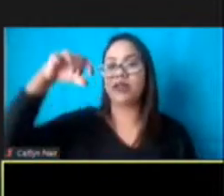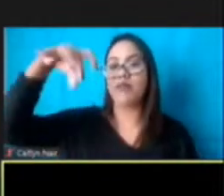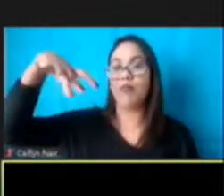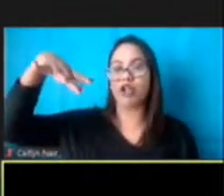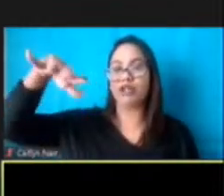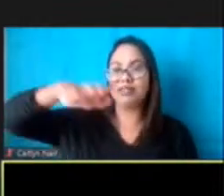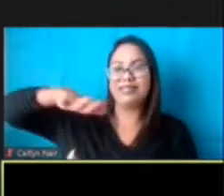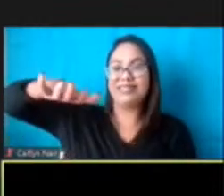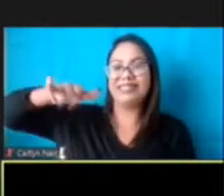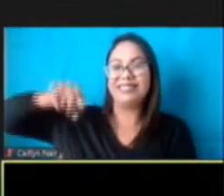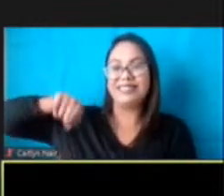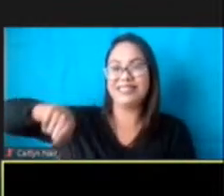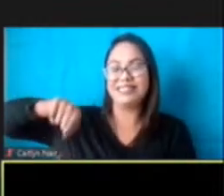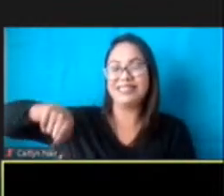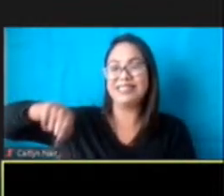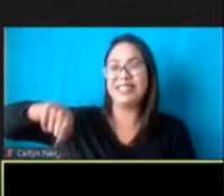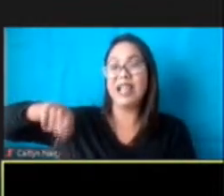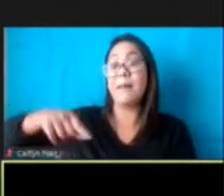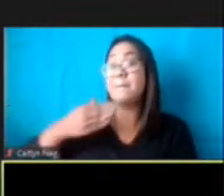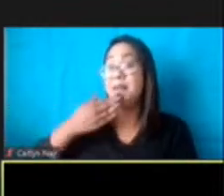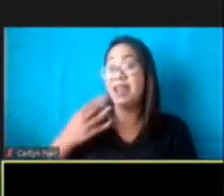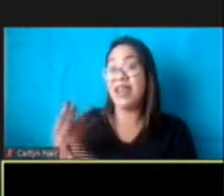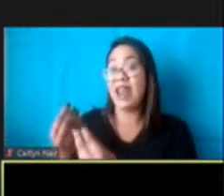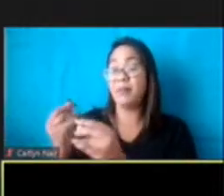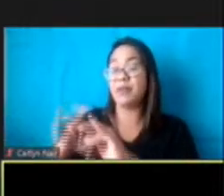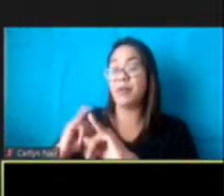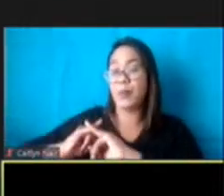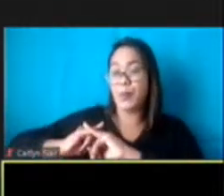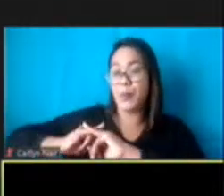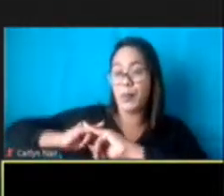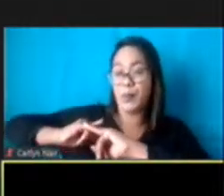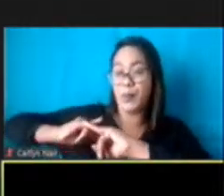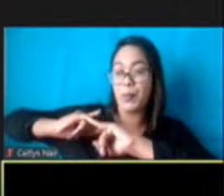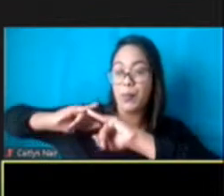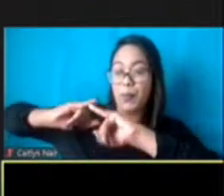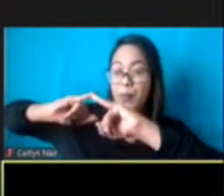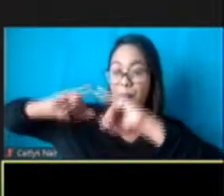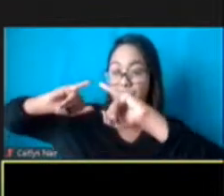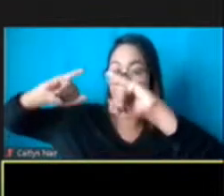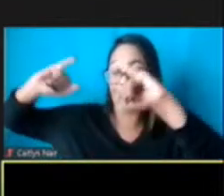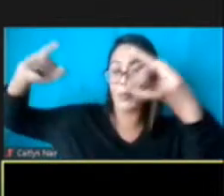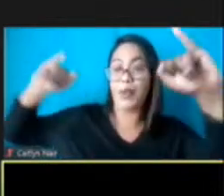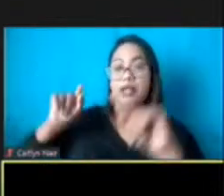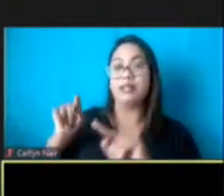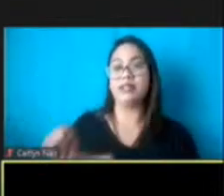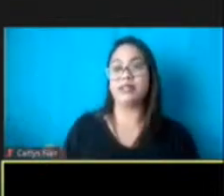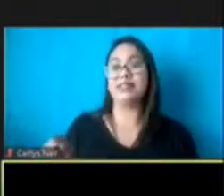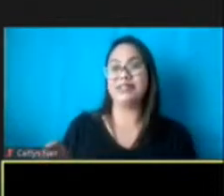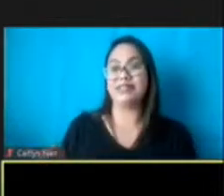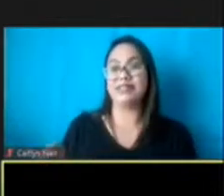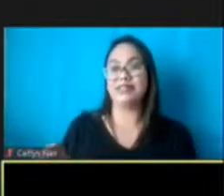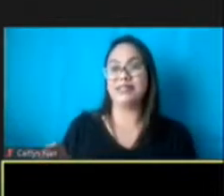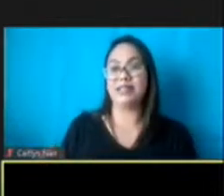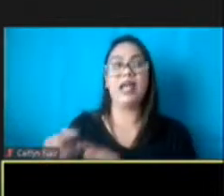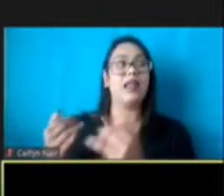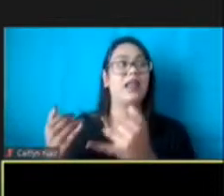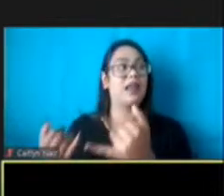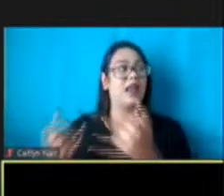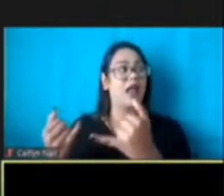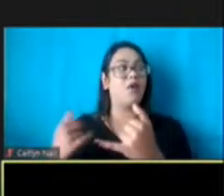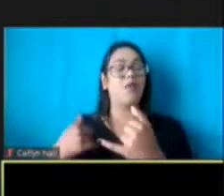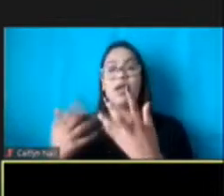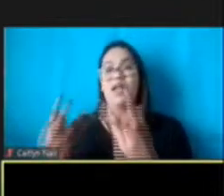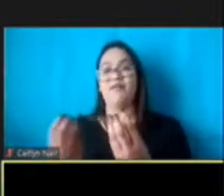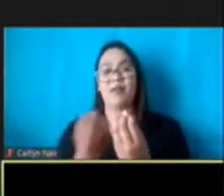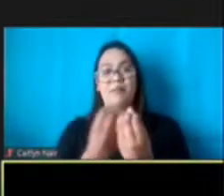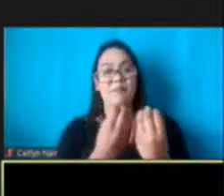all the districts of our province in terms of our case finding, contact tracing, and all the relevant work that we have to